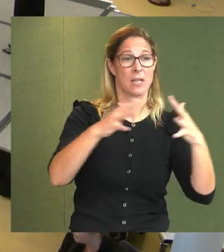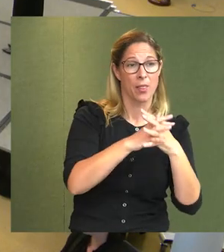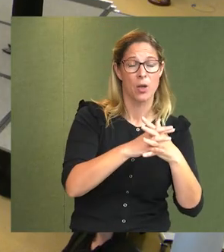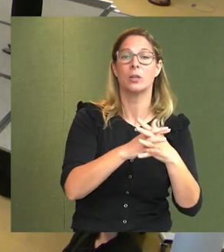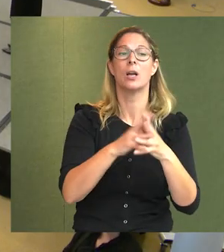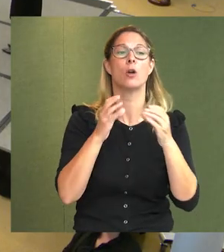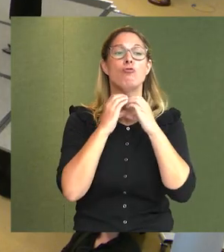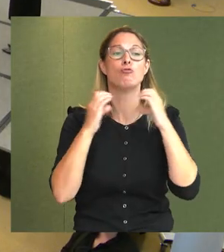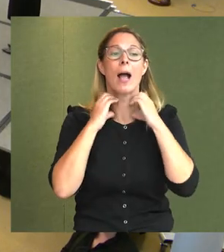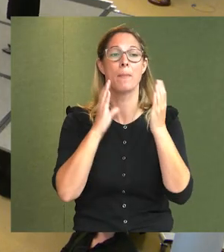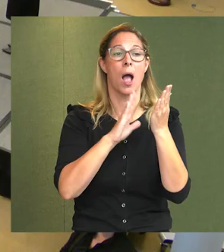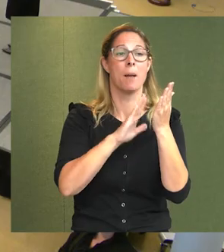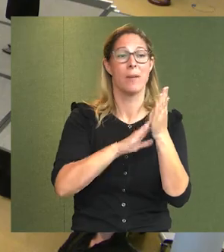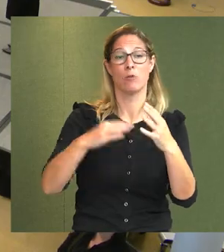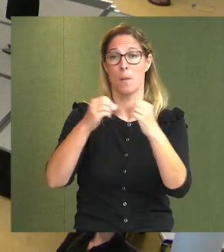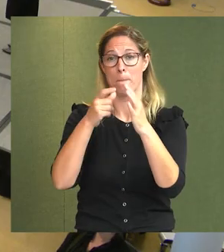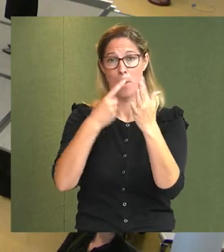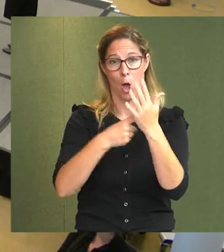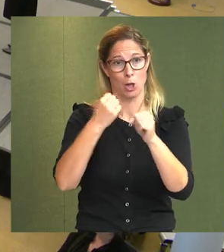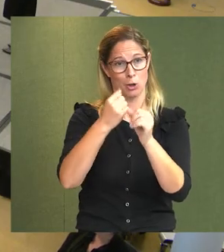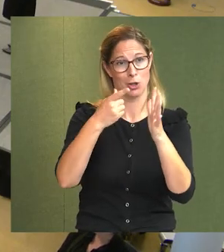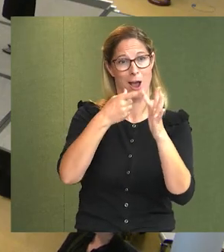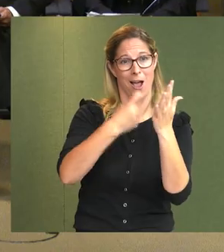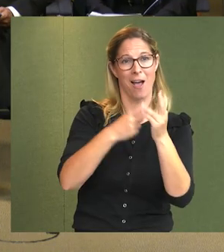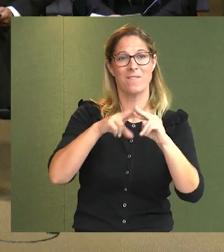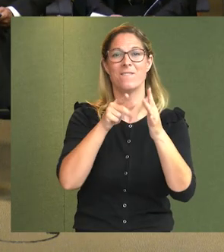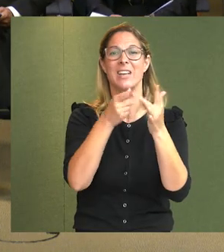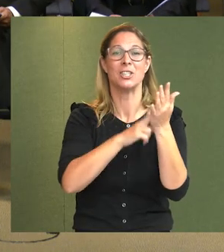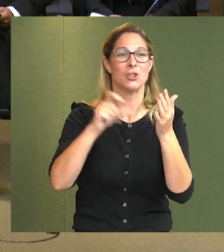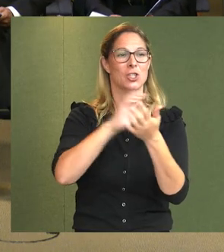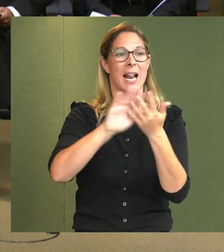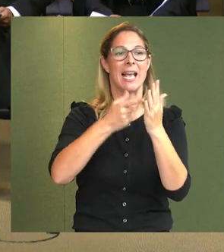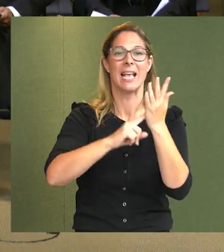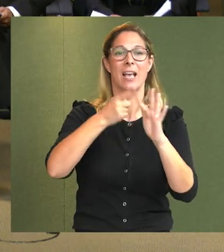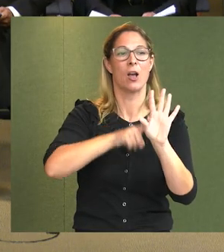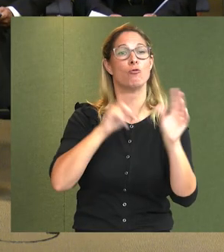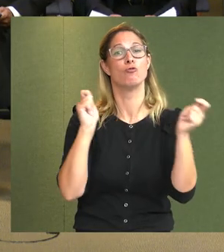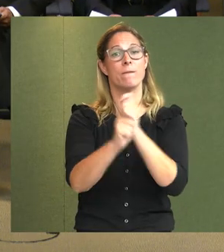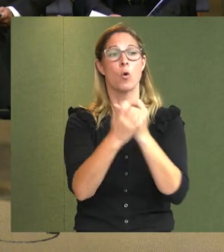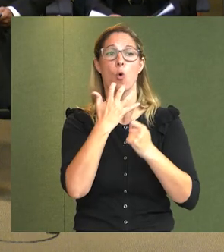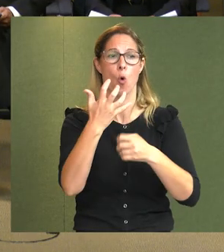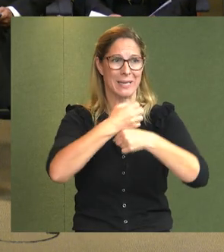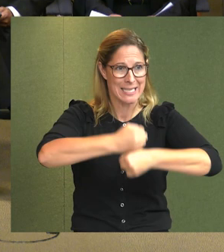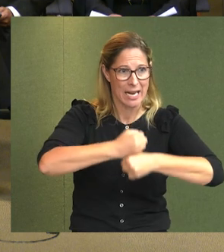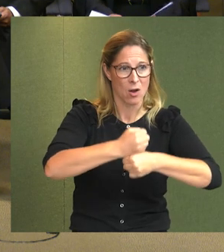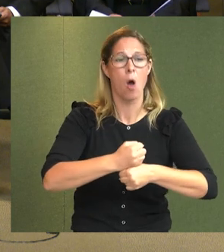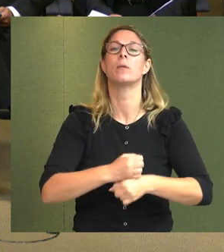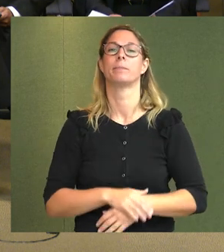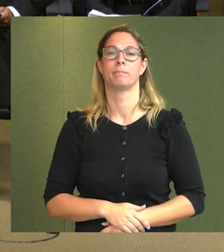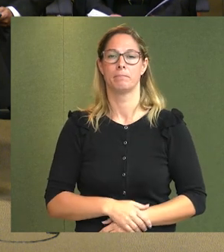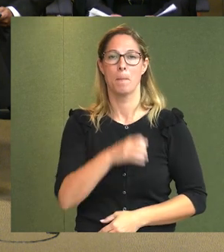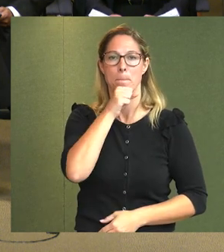Rabbi, Finchley Reform Synagogue, Imam Mohammed Mahmoud, Senior Imam, East